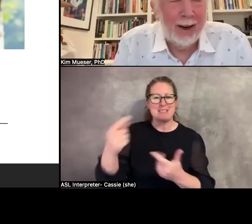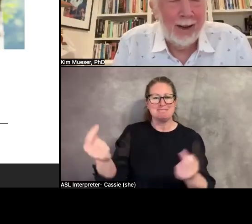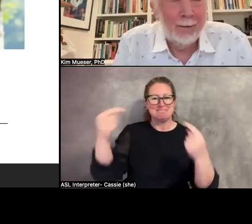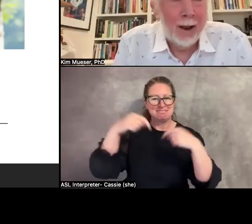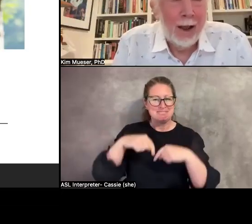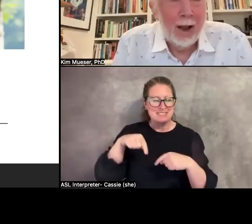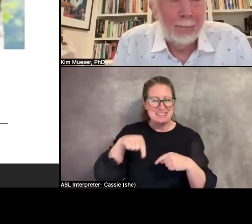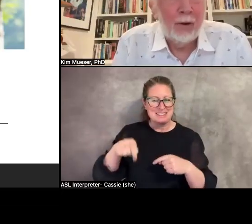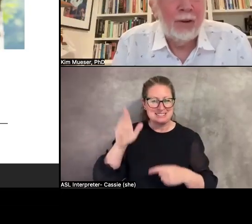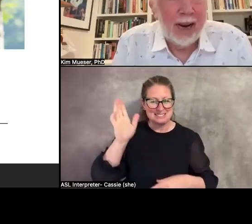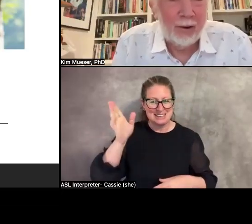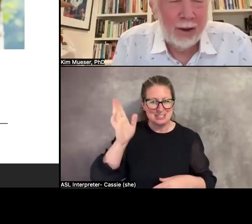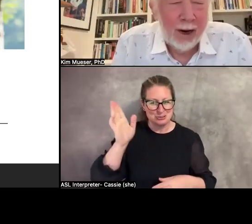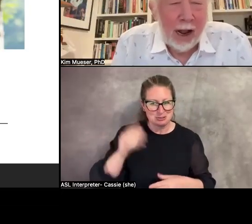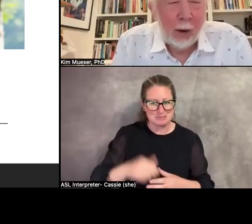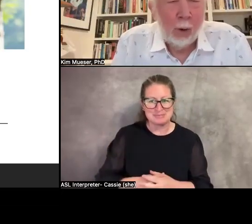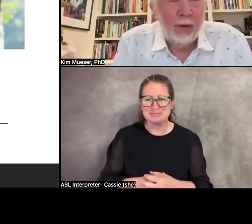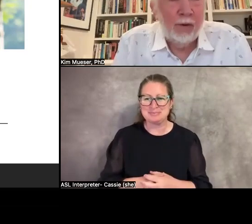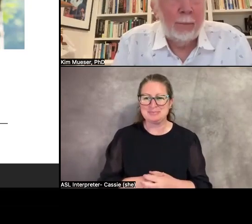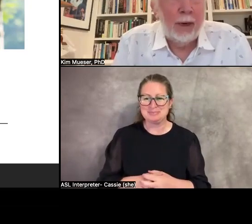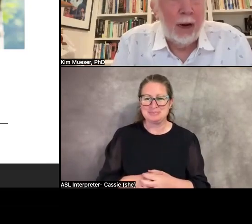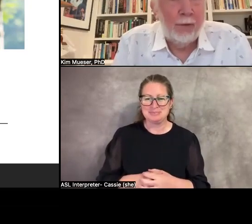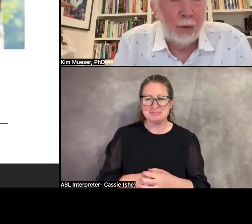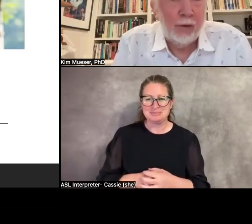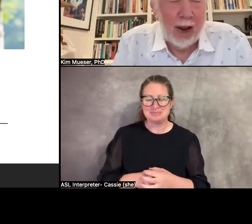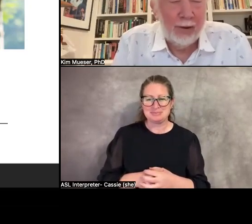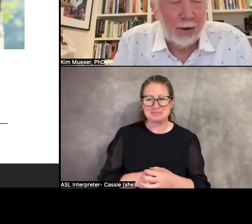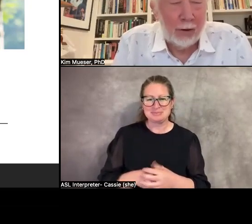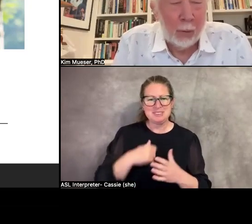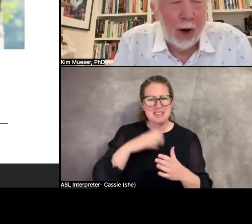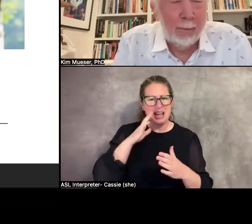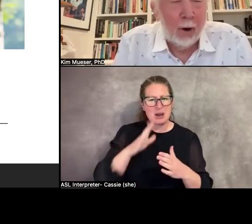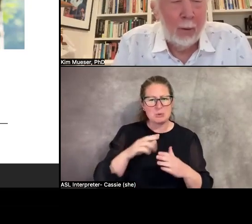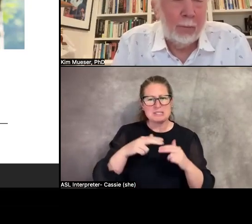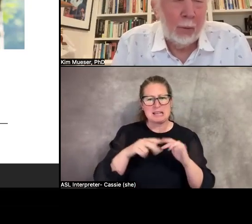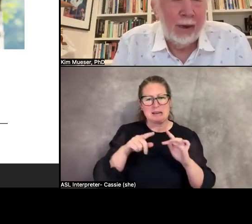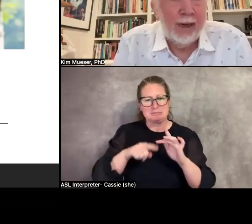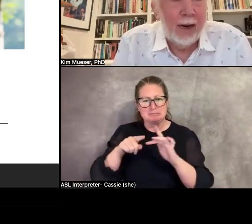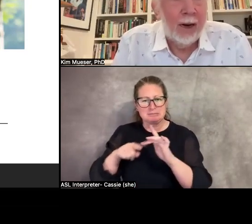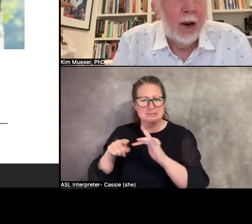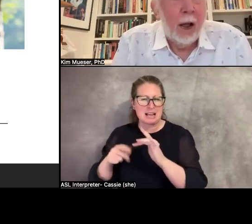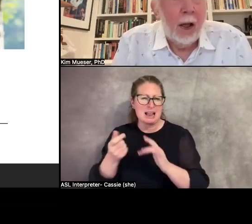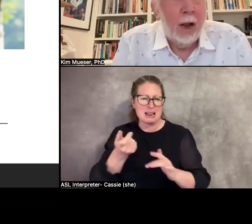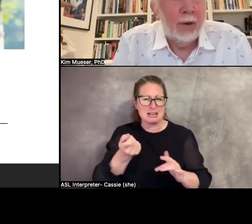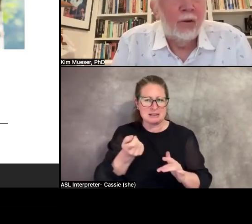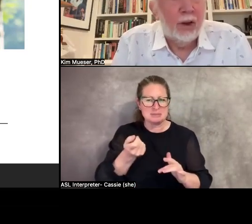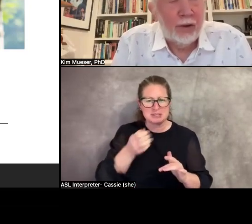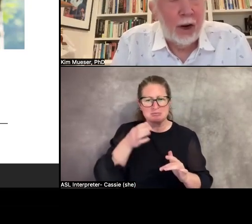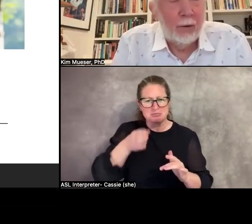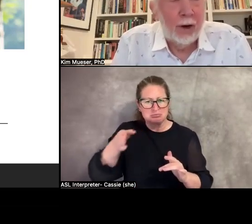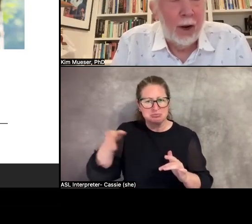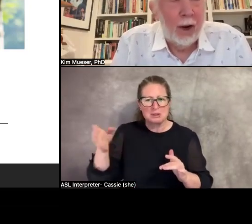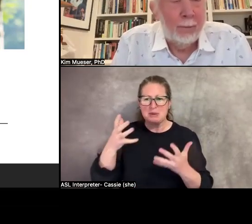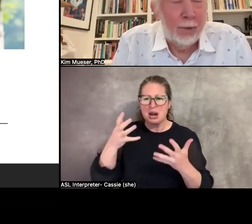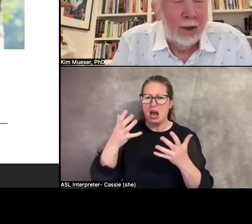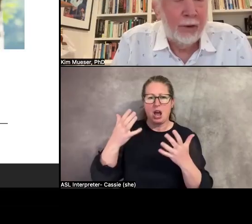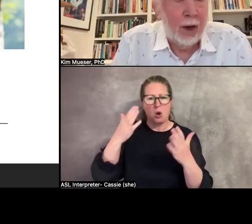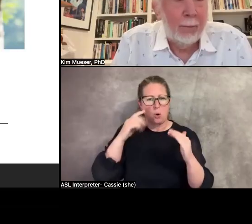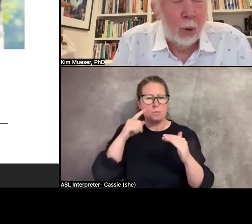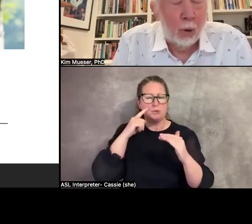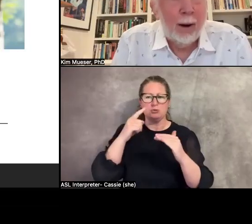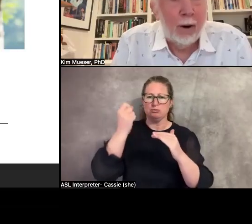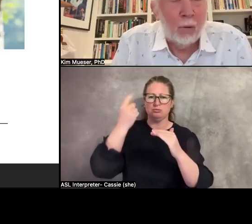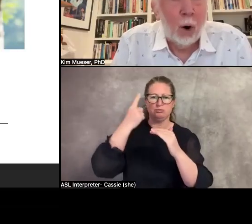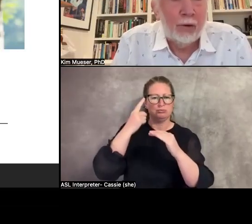this presentation. I will be skipping a few slides along the way, but hope to really get the gist of